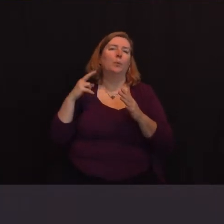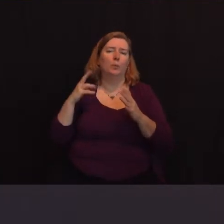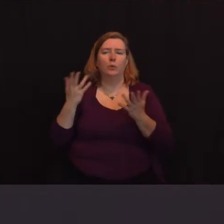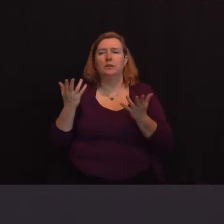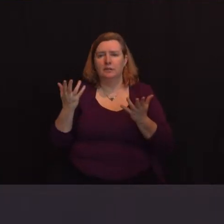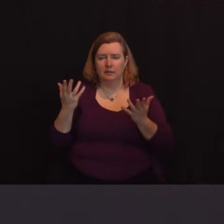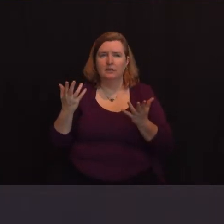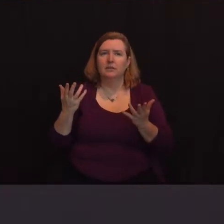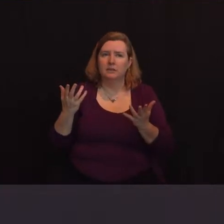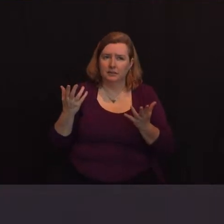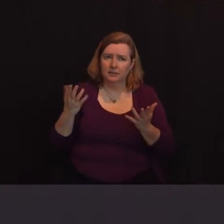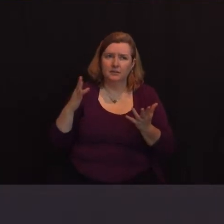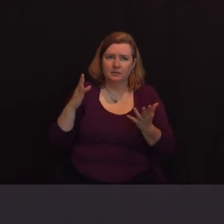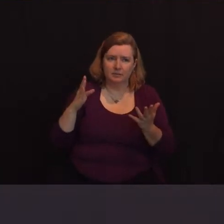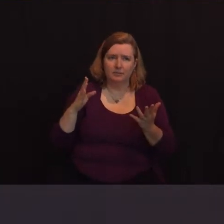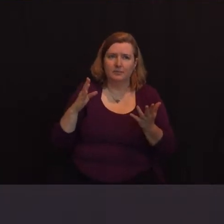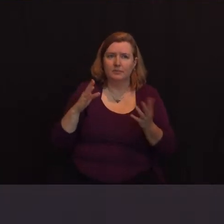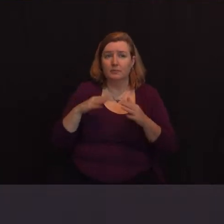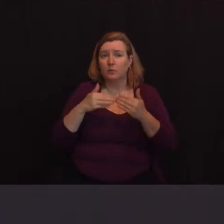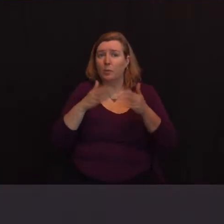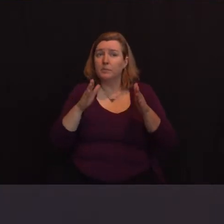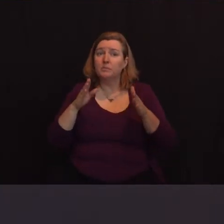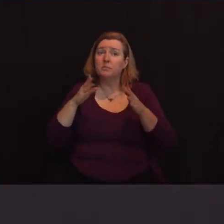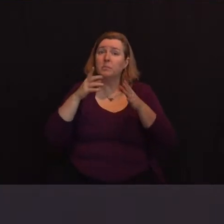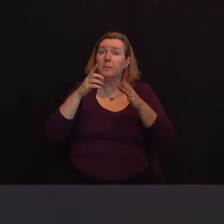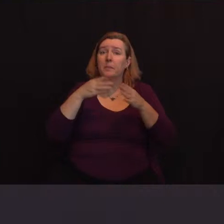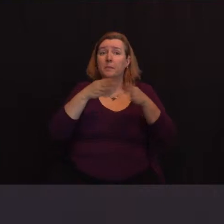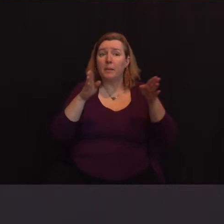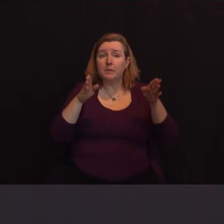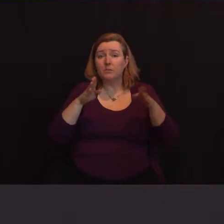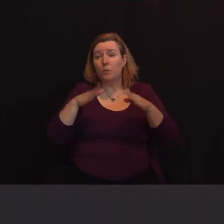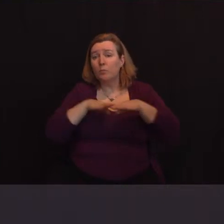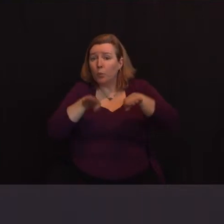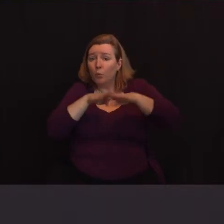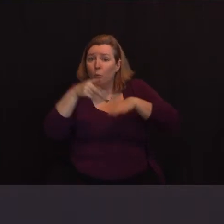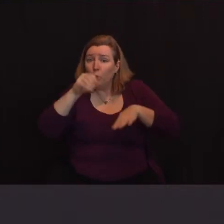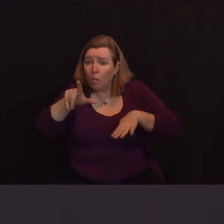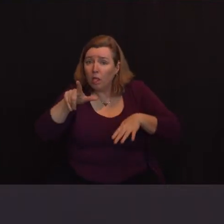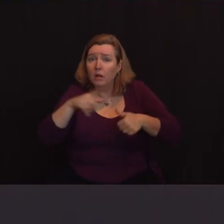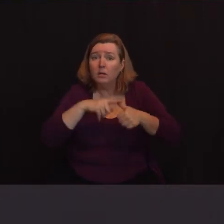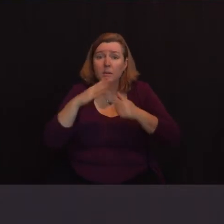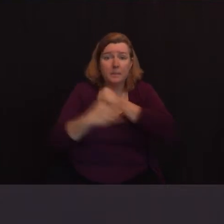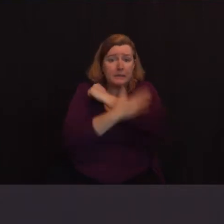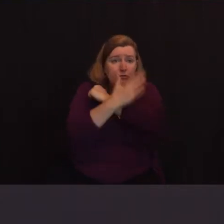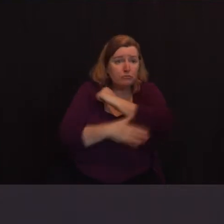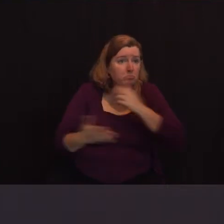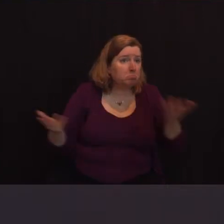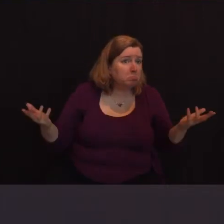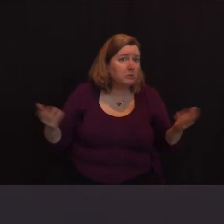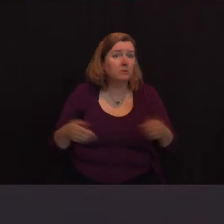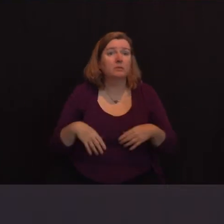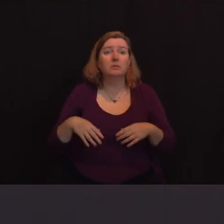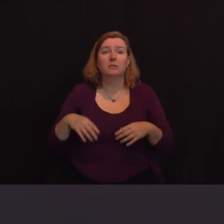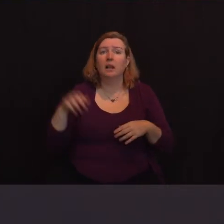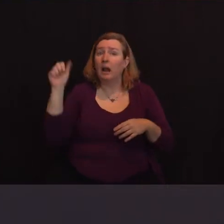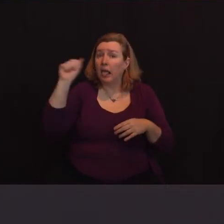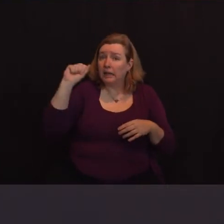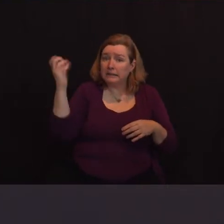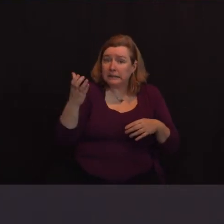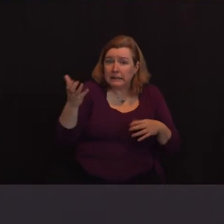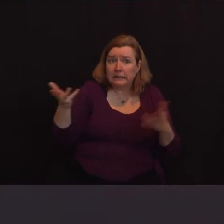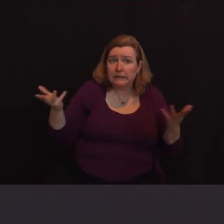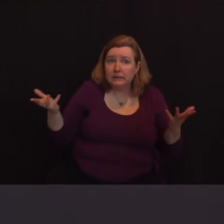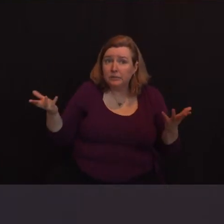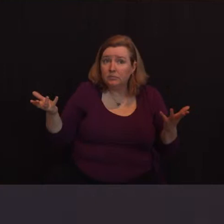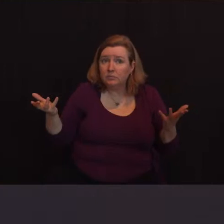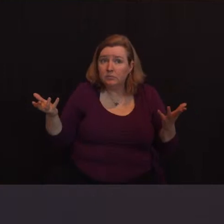reopening public pools? And then finally, on non-COVID, in what ways is Atlantic City better off for having had state intervention over the past 5